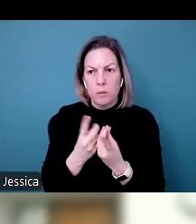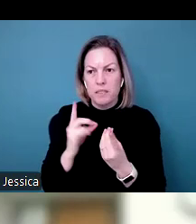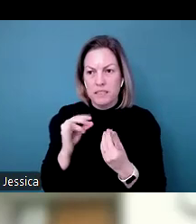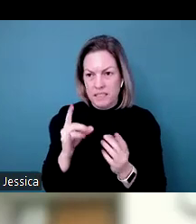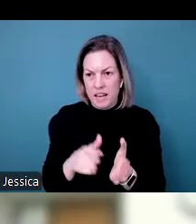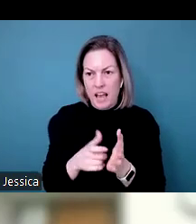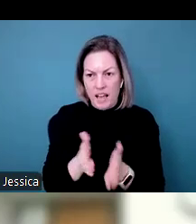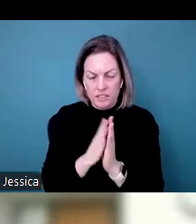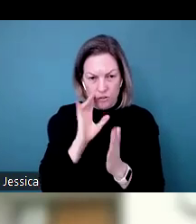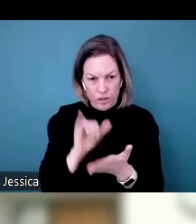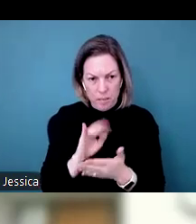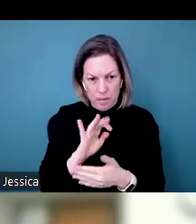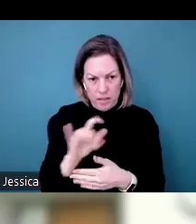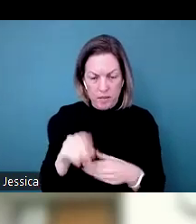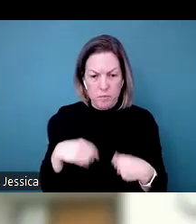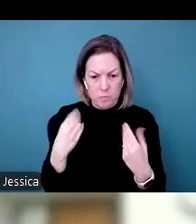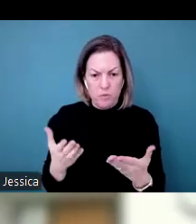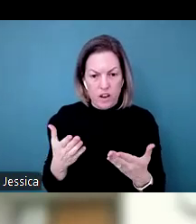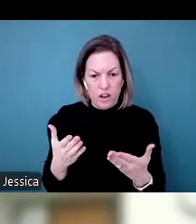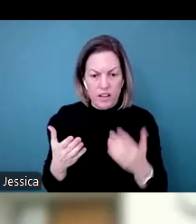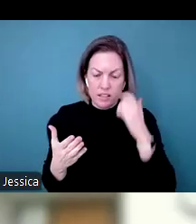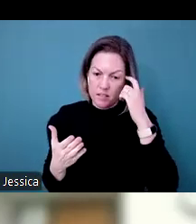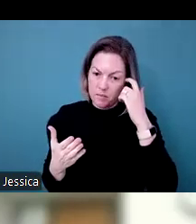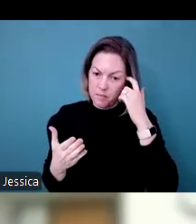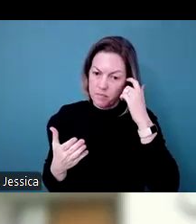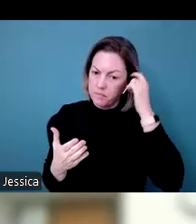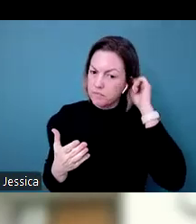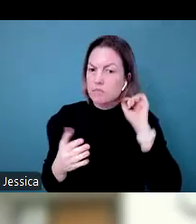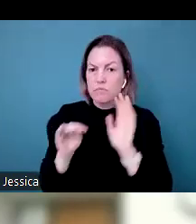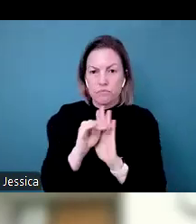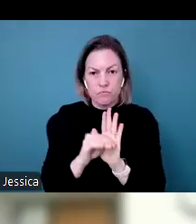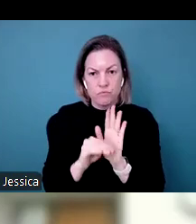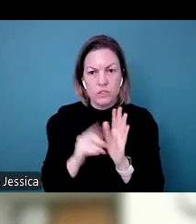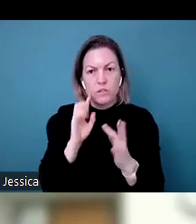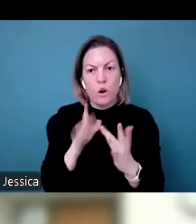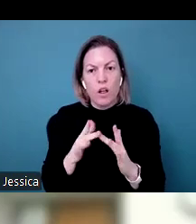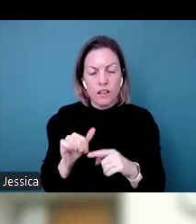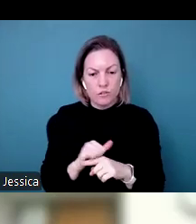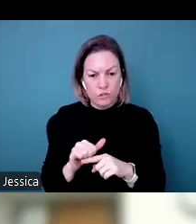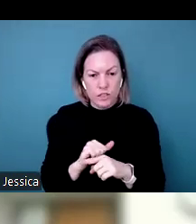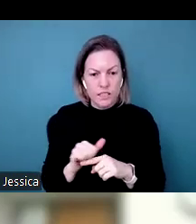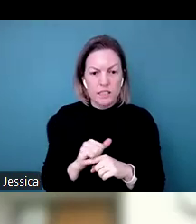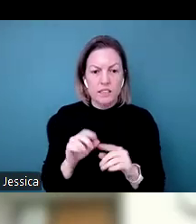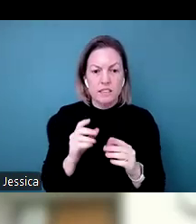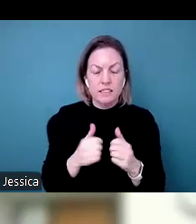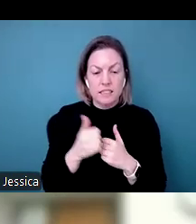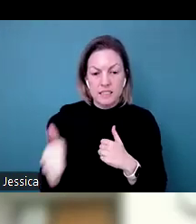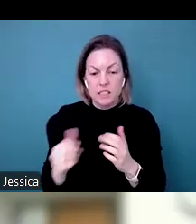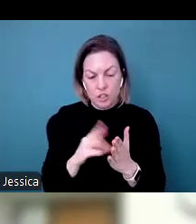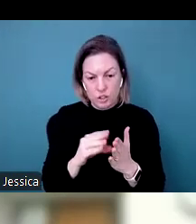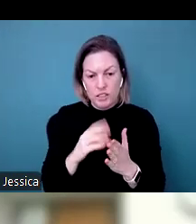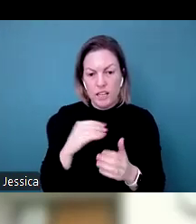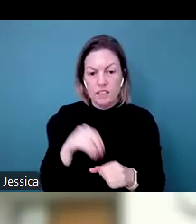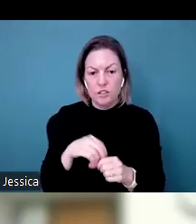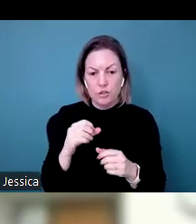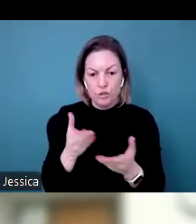does provide parameters for online training and distance learning and in-service training for certified home health aides. It